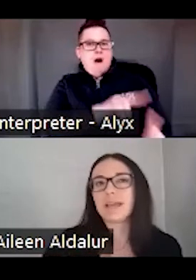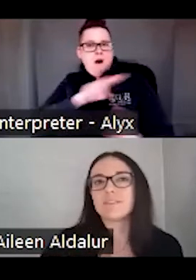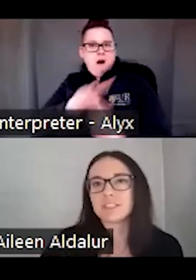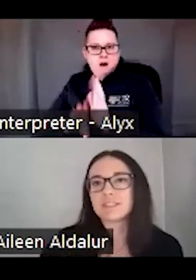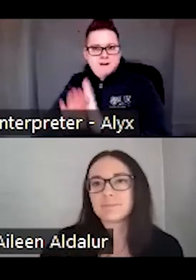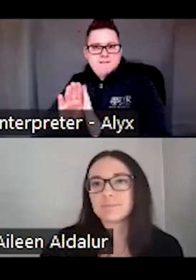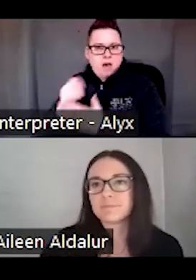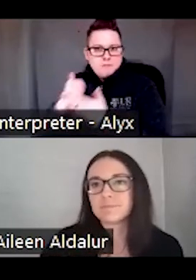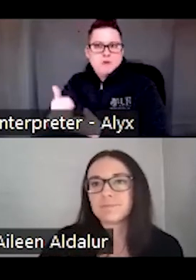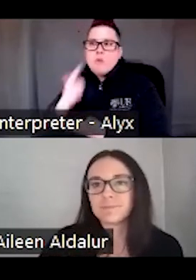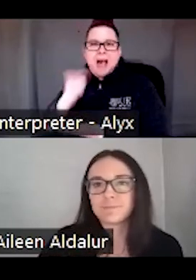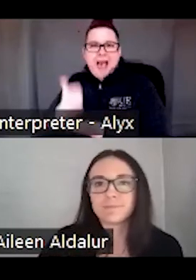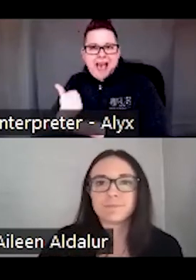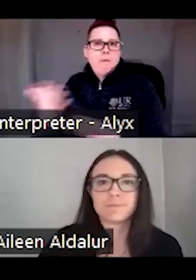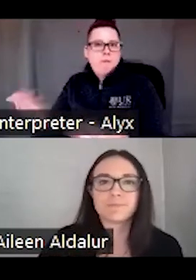treatment seeking behaviors.